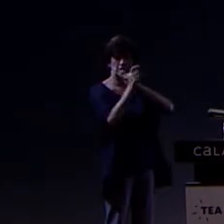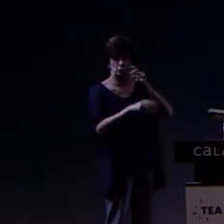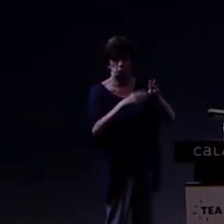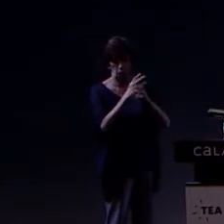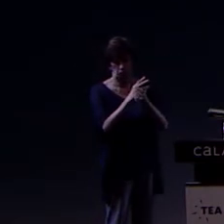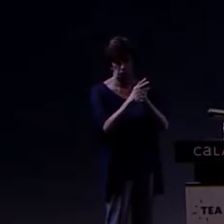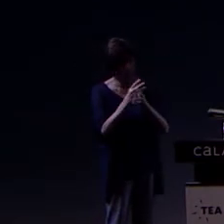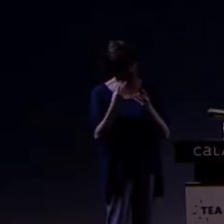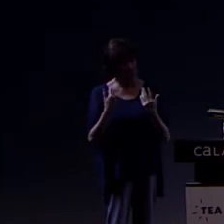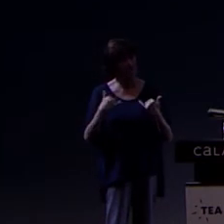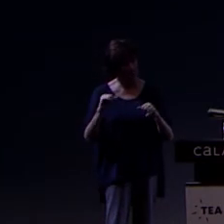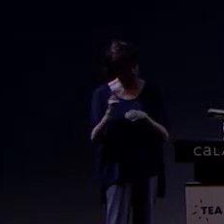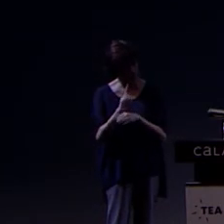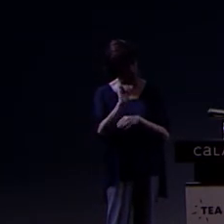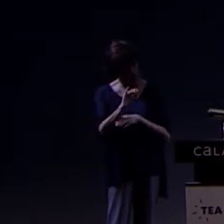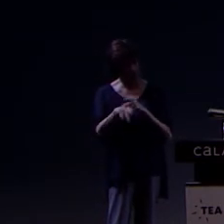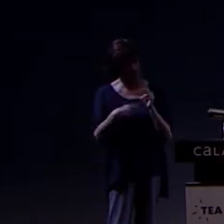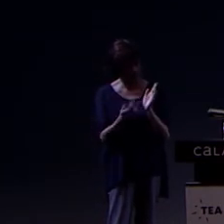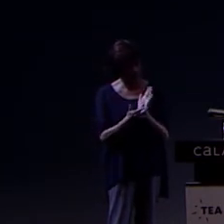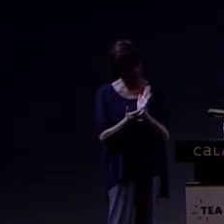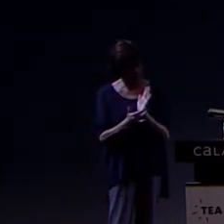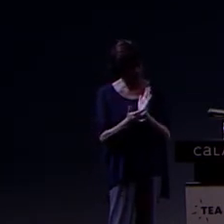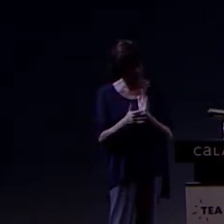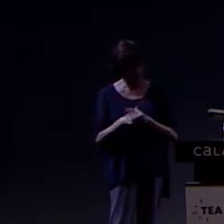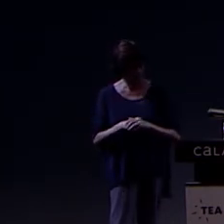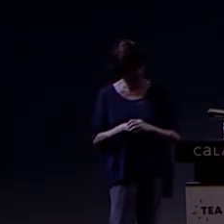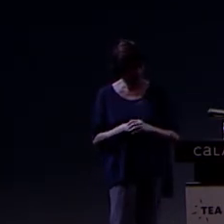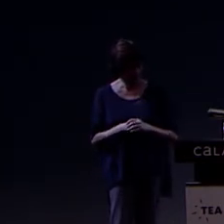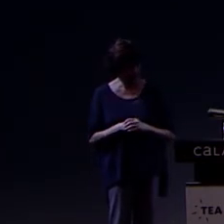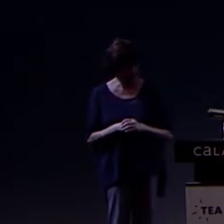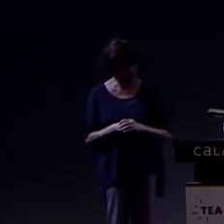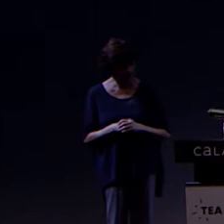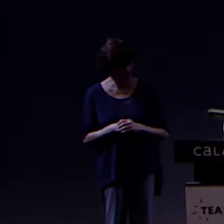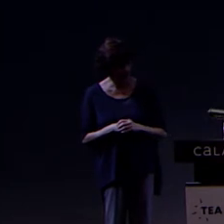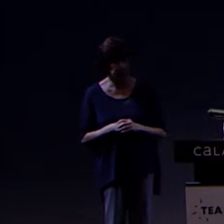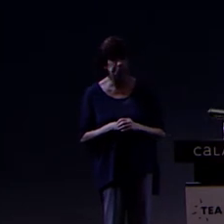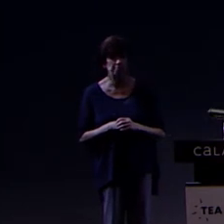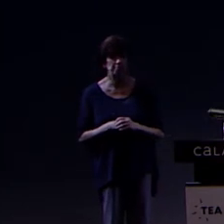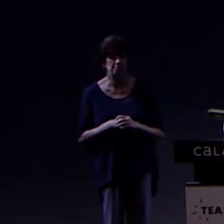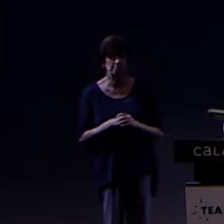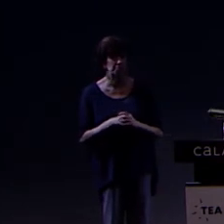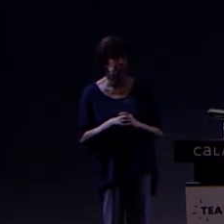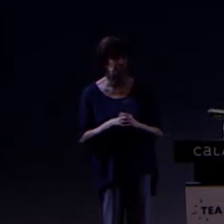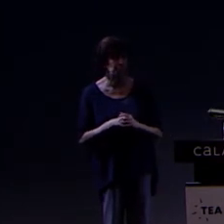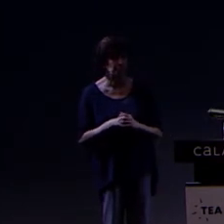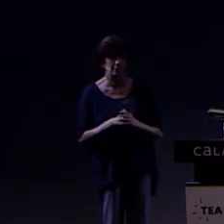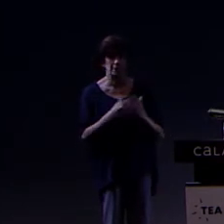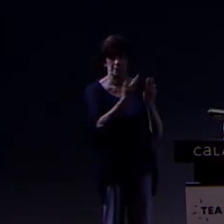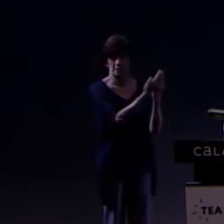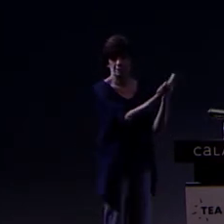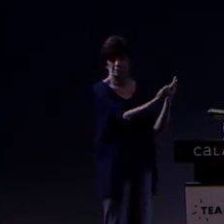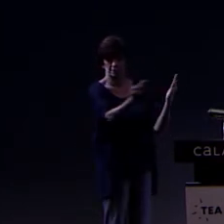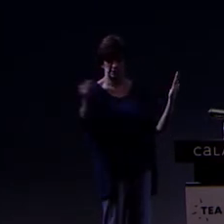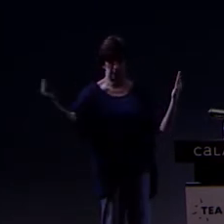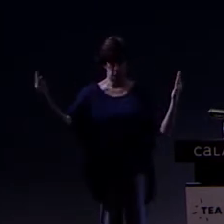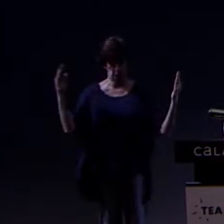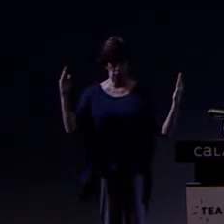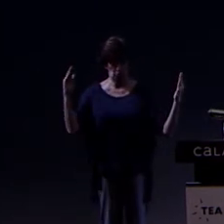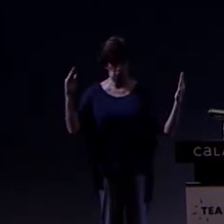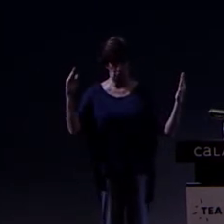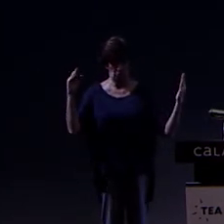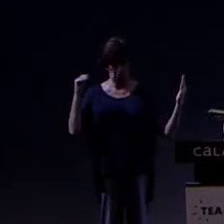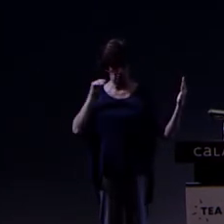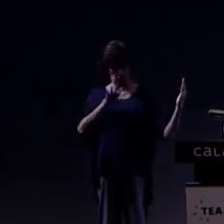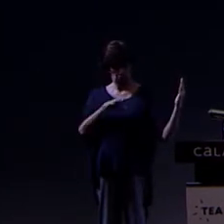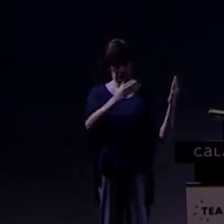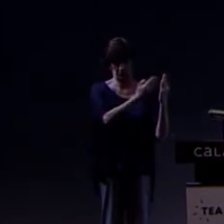And we still use these techniques. So the cylindrical projection is very similar to the toroid,